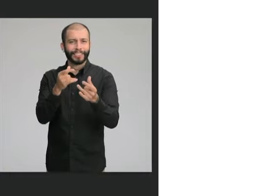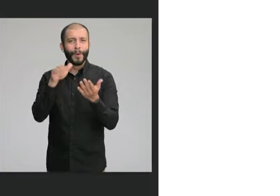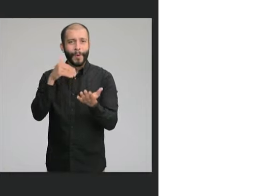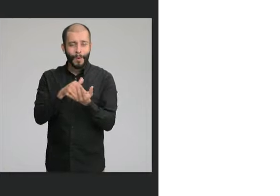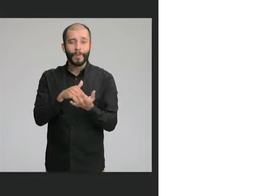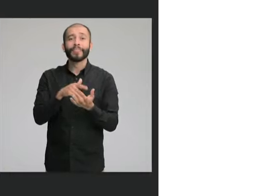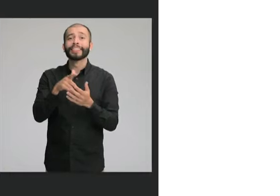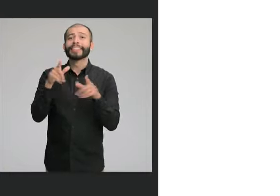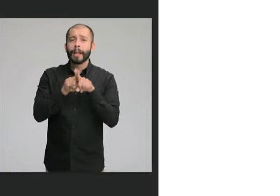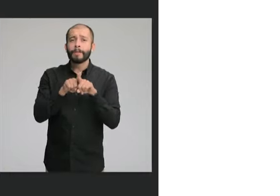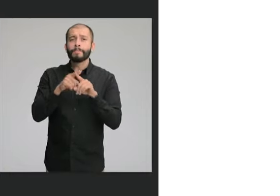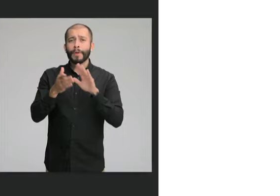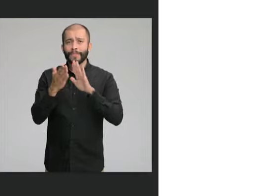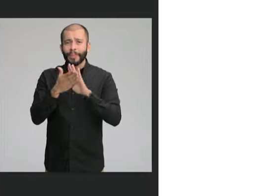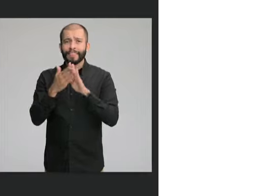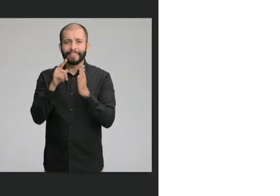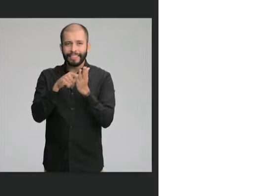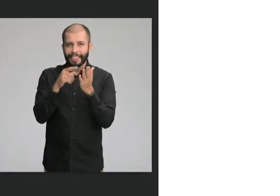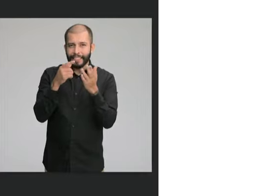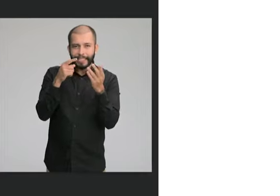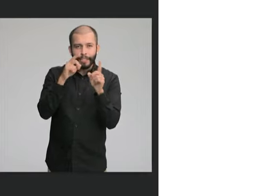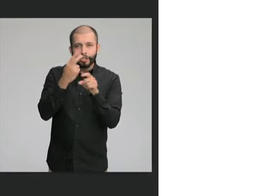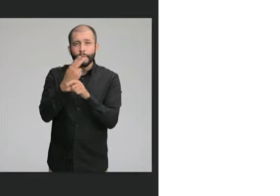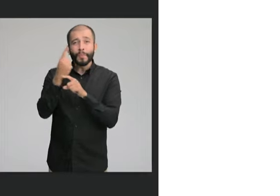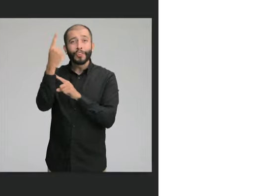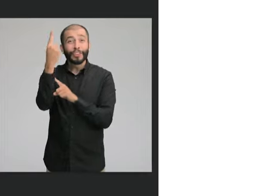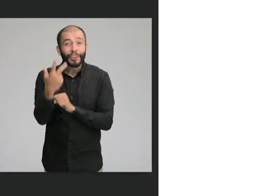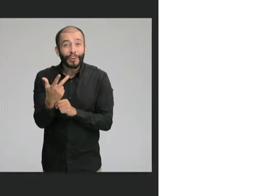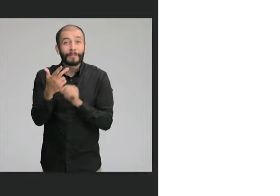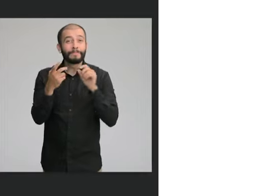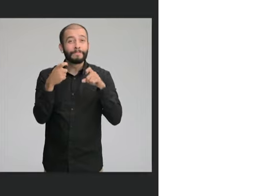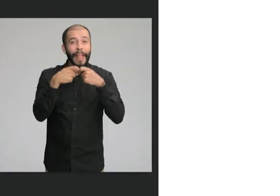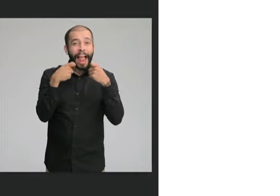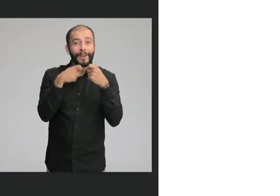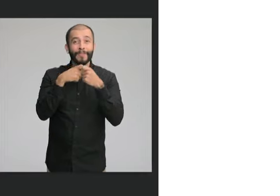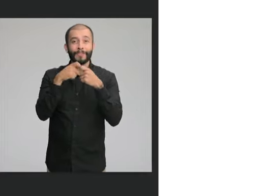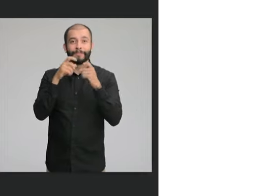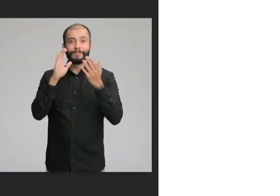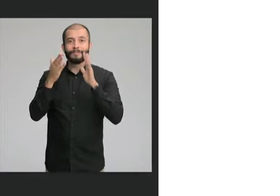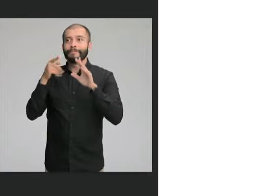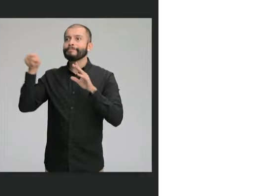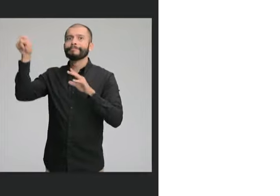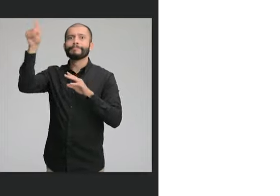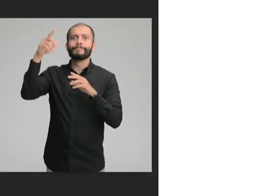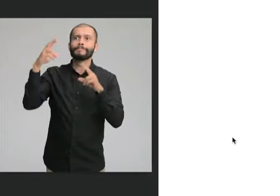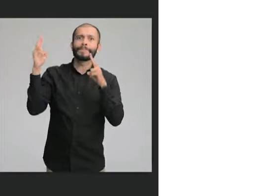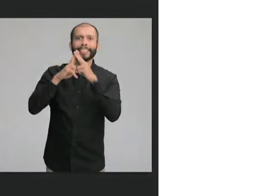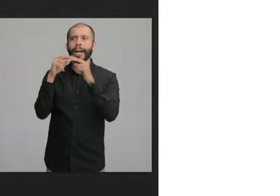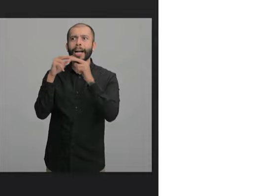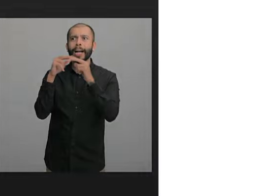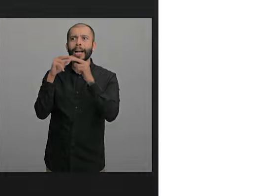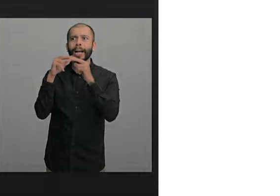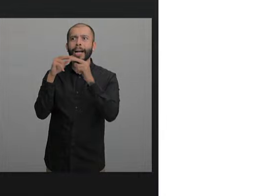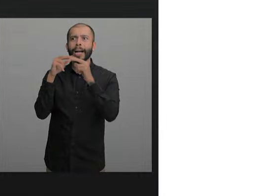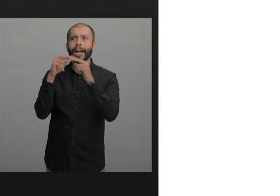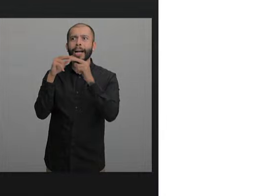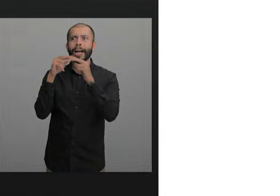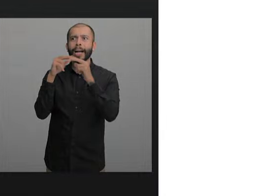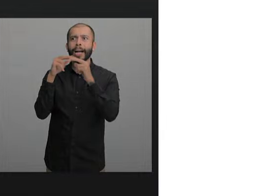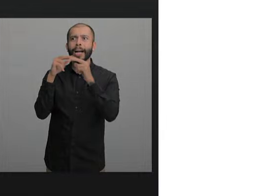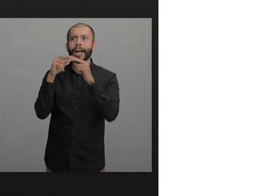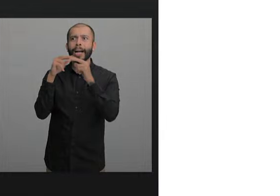same performance level, these new efficiency cores use 1/3 the power of even the best efficiency cores from the competition. Okay,